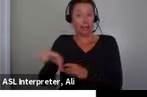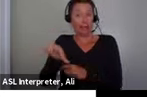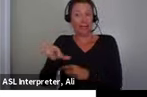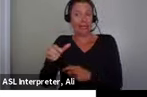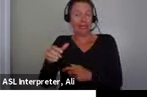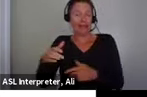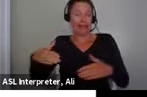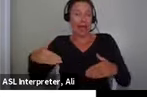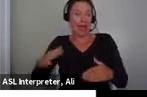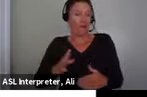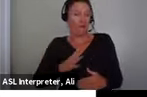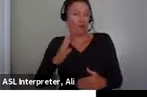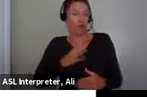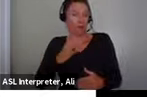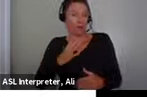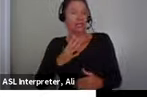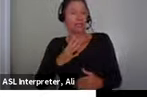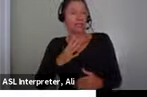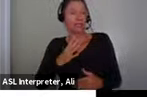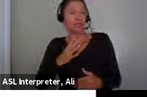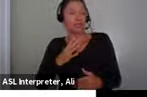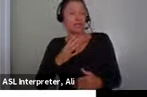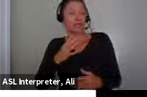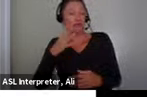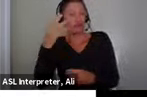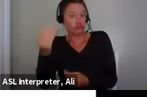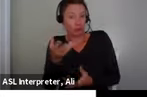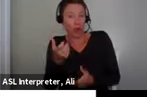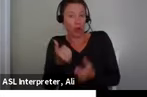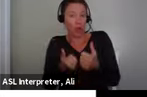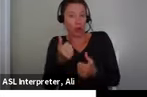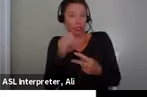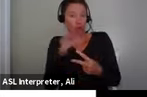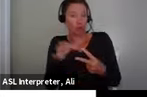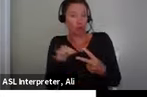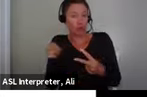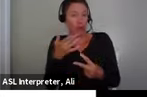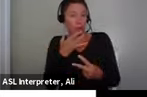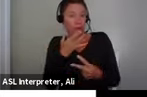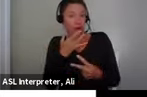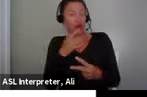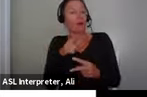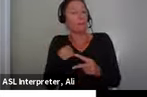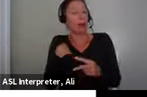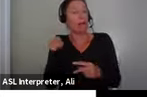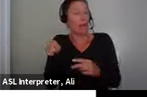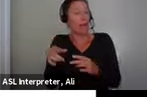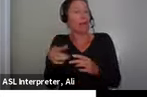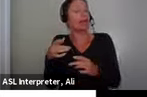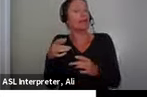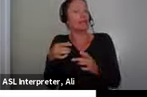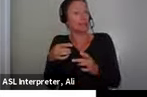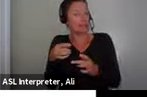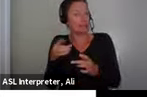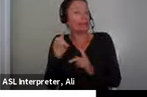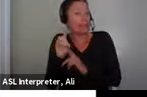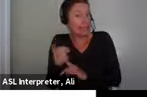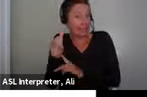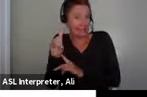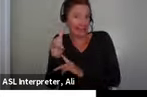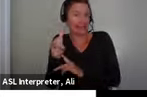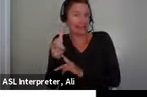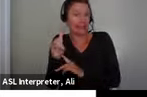an alternative that they're in favor of, but as you mentioned, they did indicate that Edwards and Elliott does provide